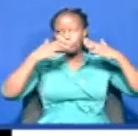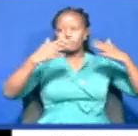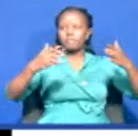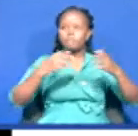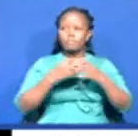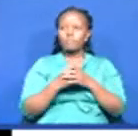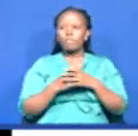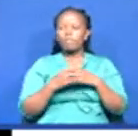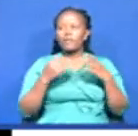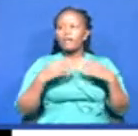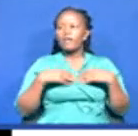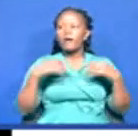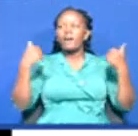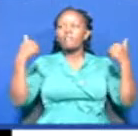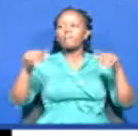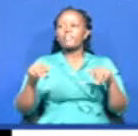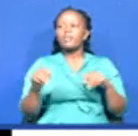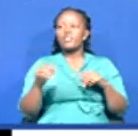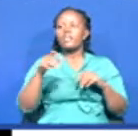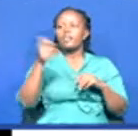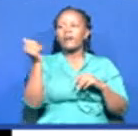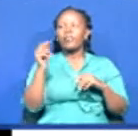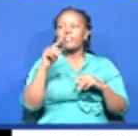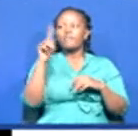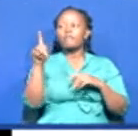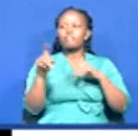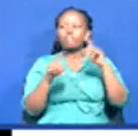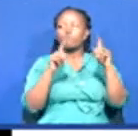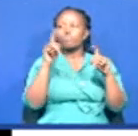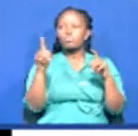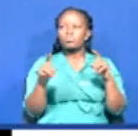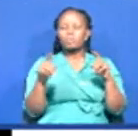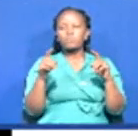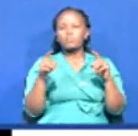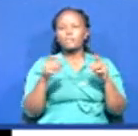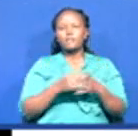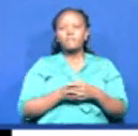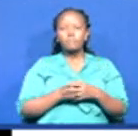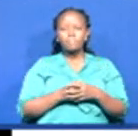any comments from the panel in regard to the questions? Yes, Chair.